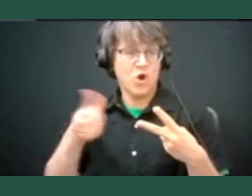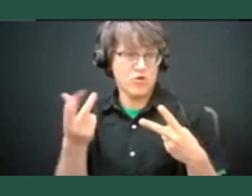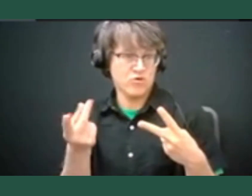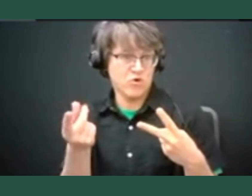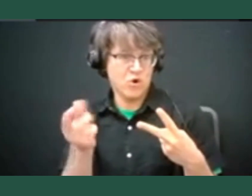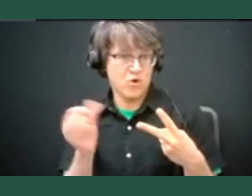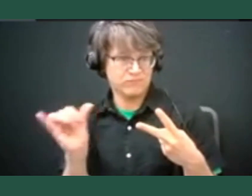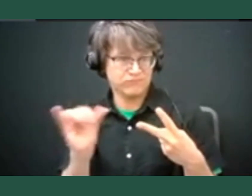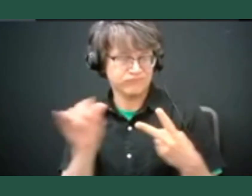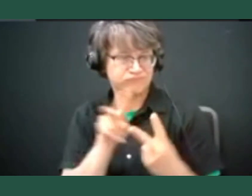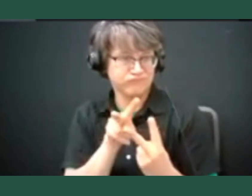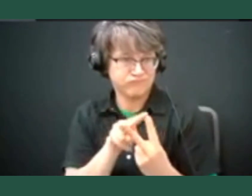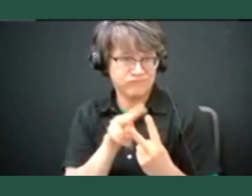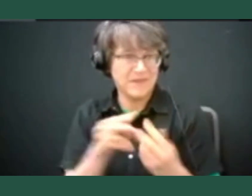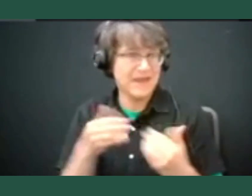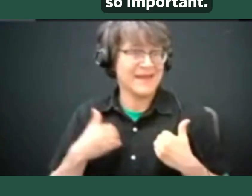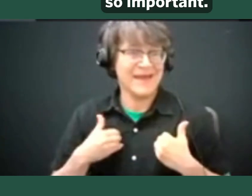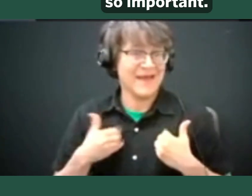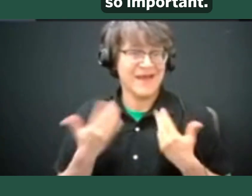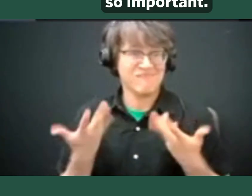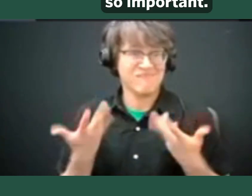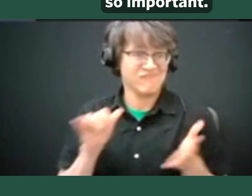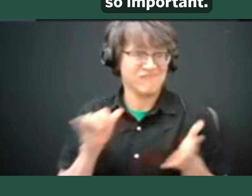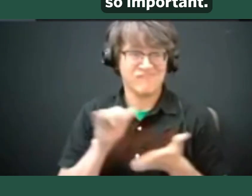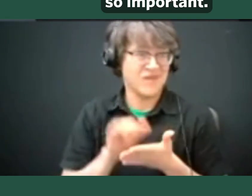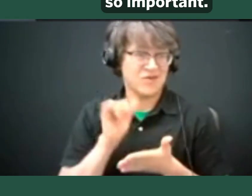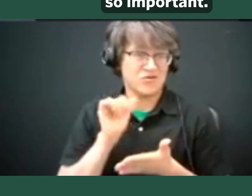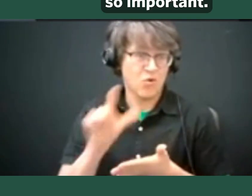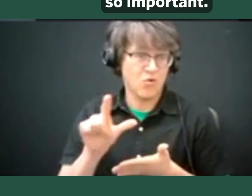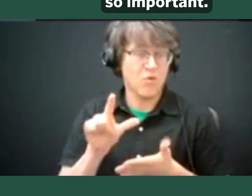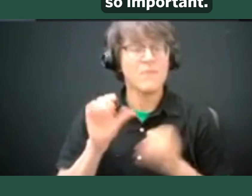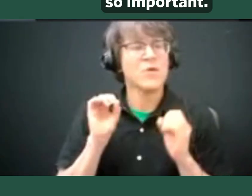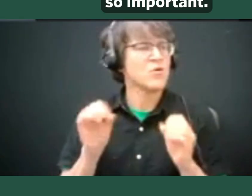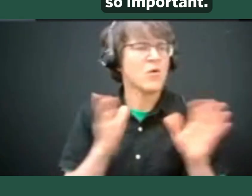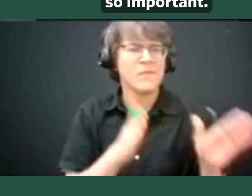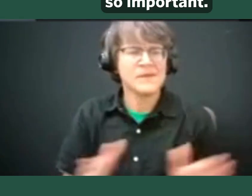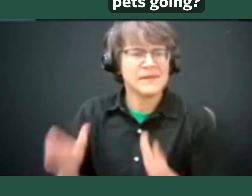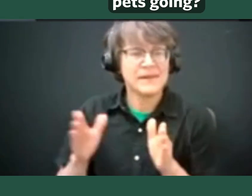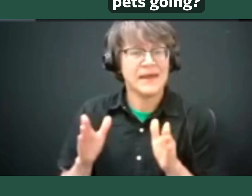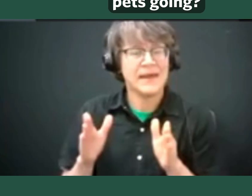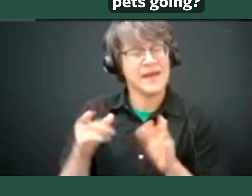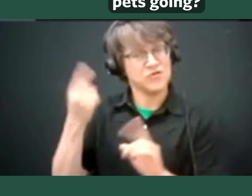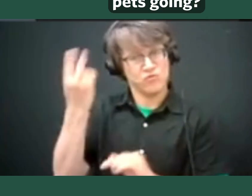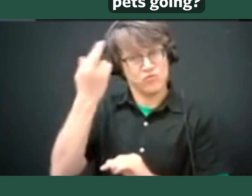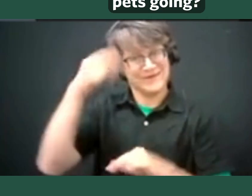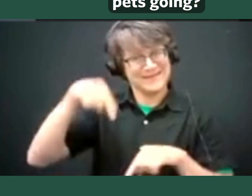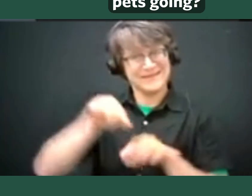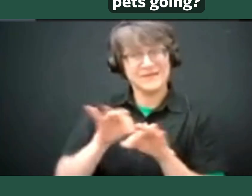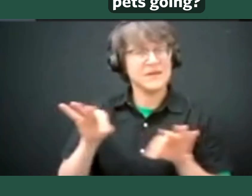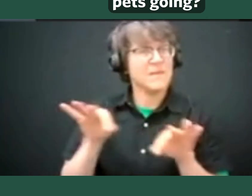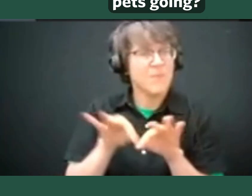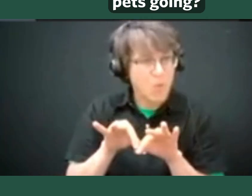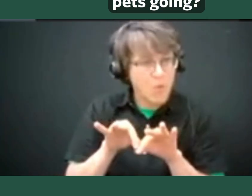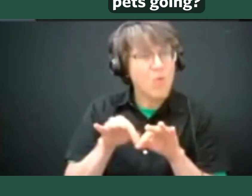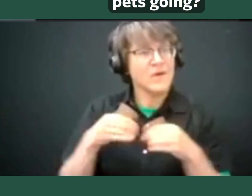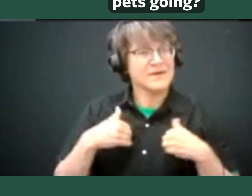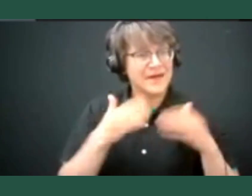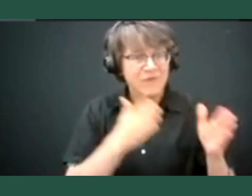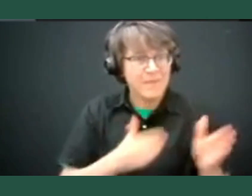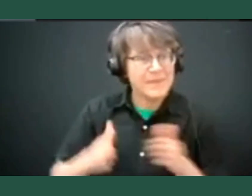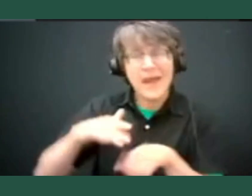well. And we had no plan. And so, that's why this is so important. We had no plan. Where were the pets